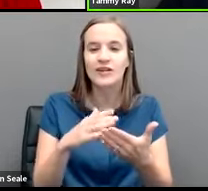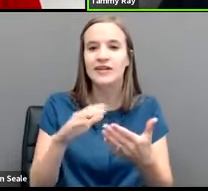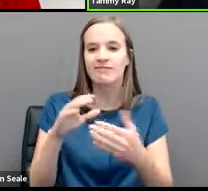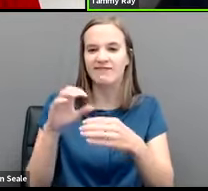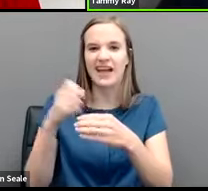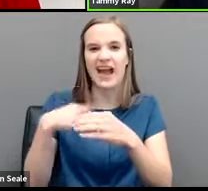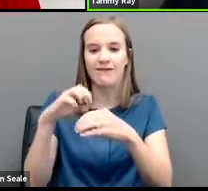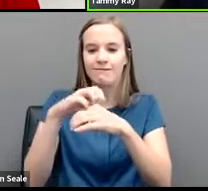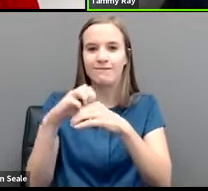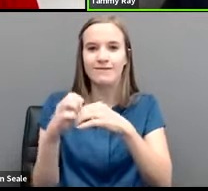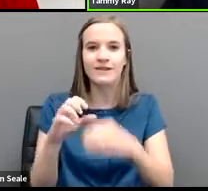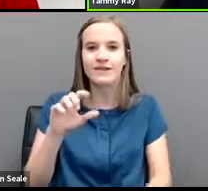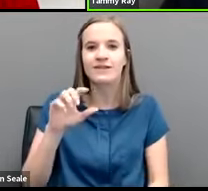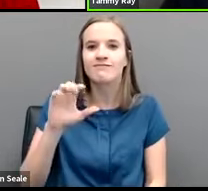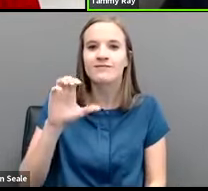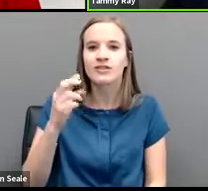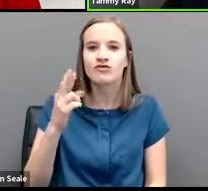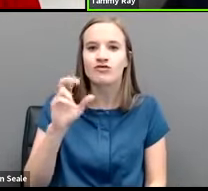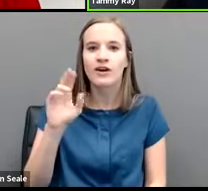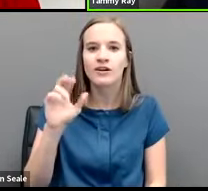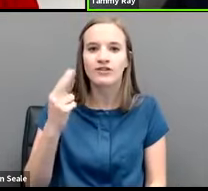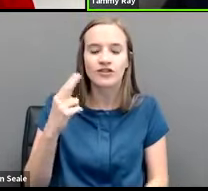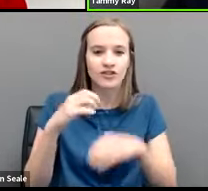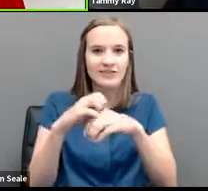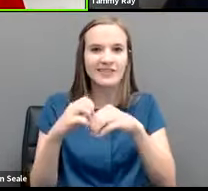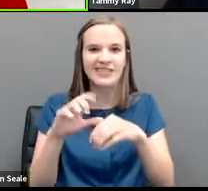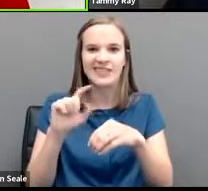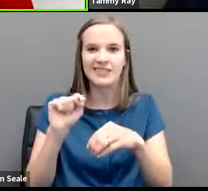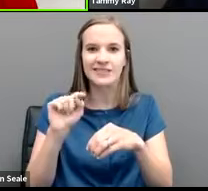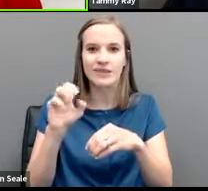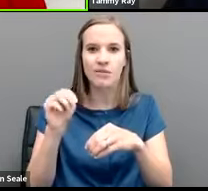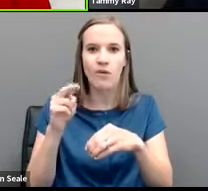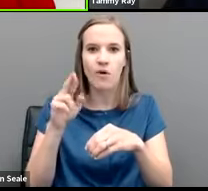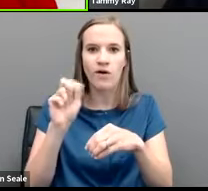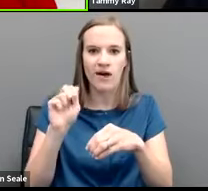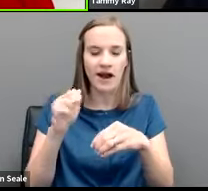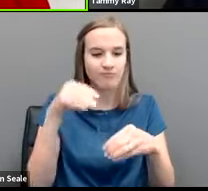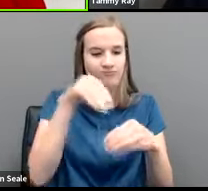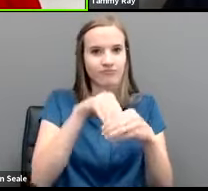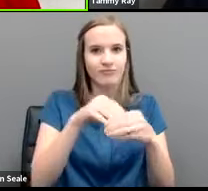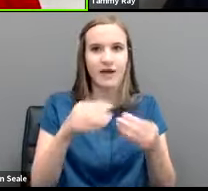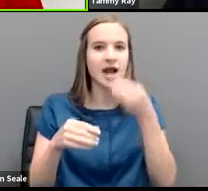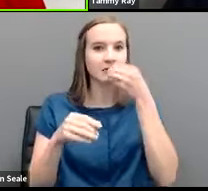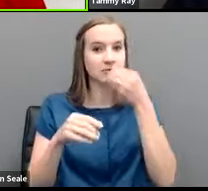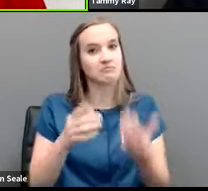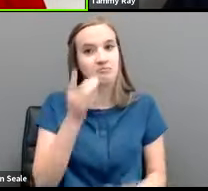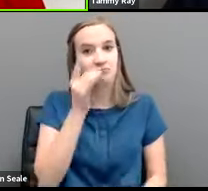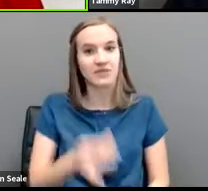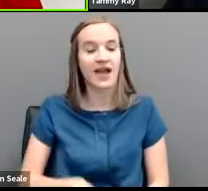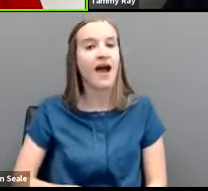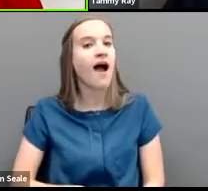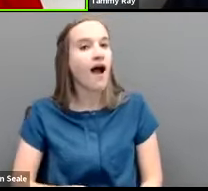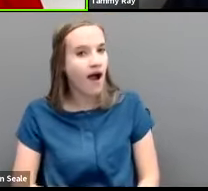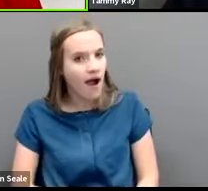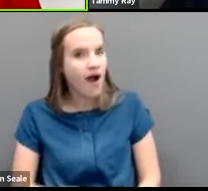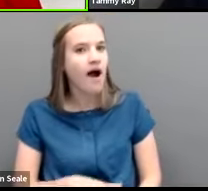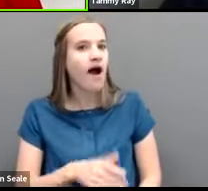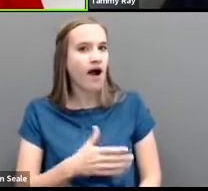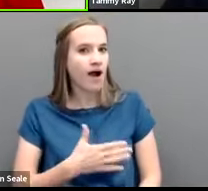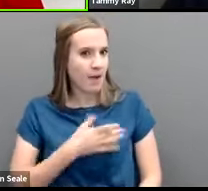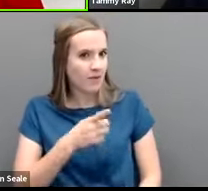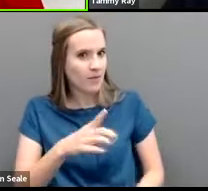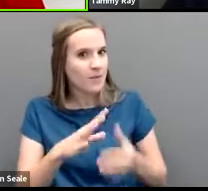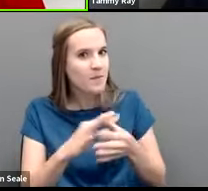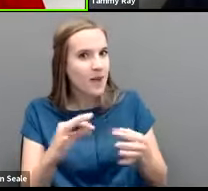but yeah, it's very good. Yeah, I'm glad you said that though, because I do think there's a misnomer with people